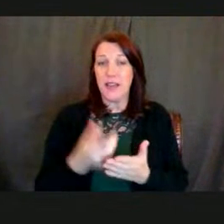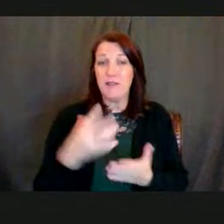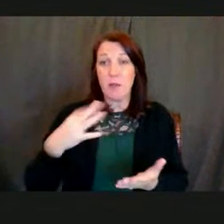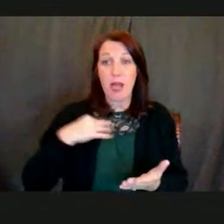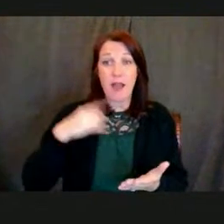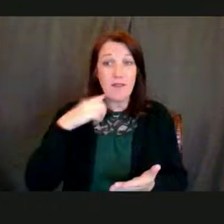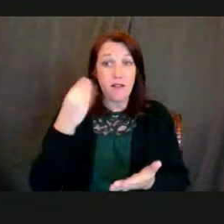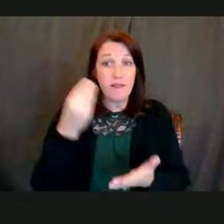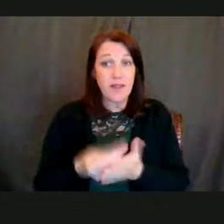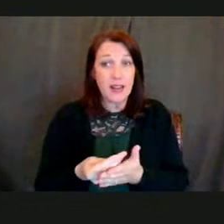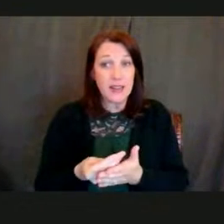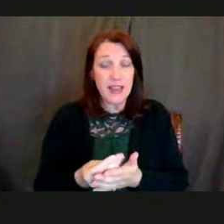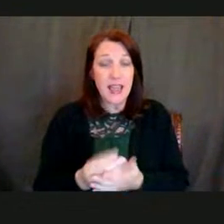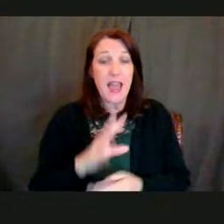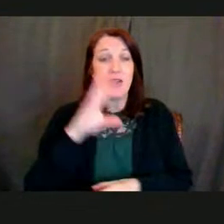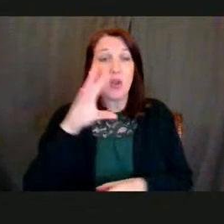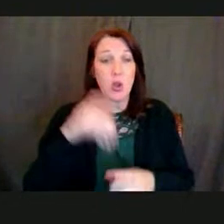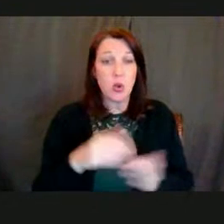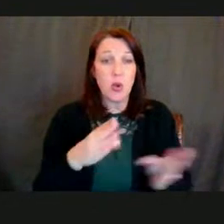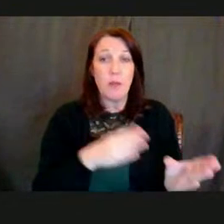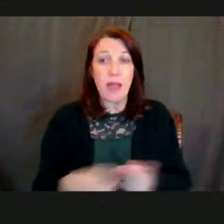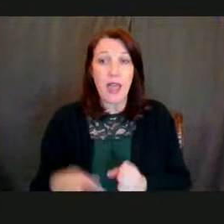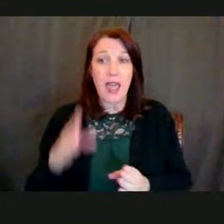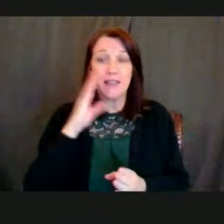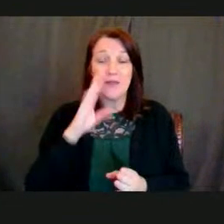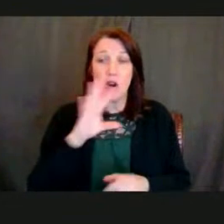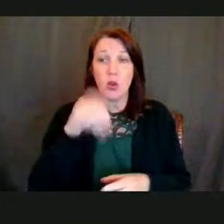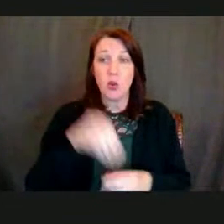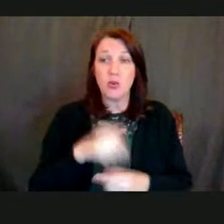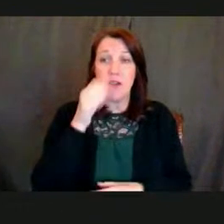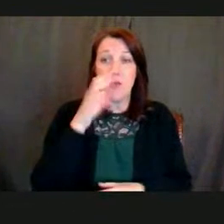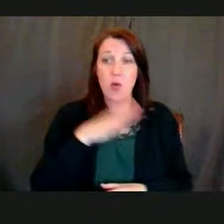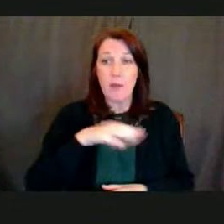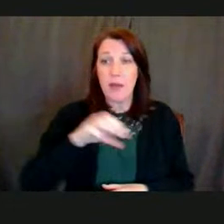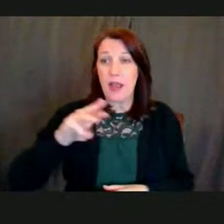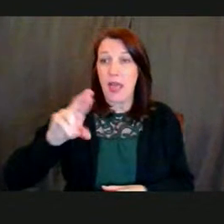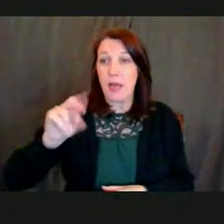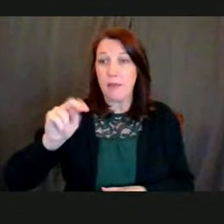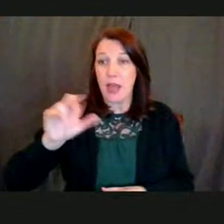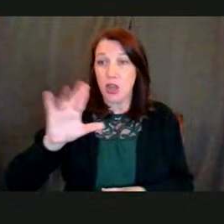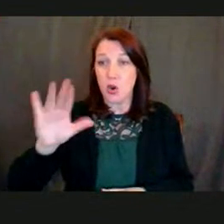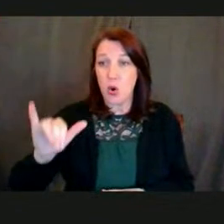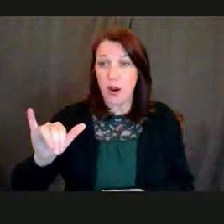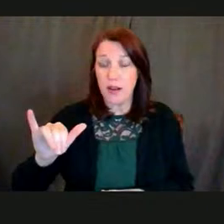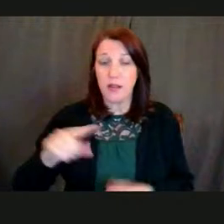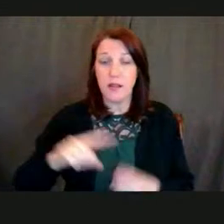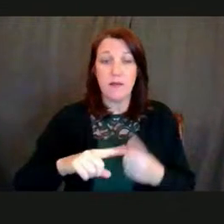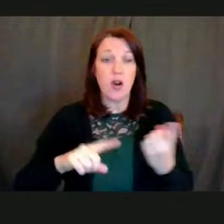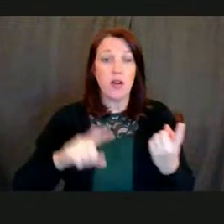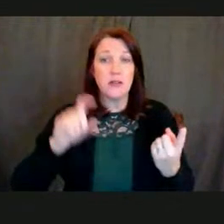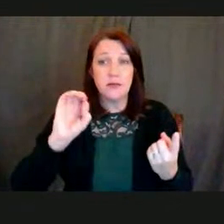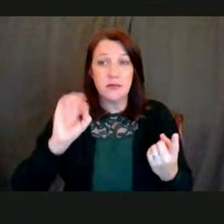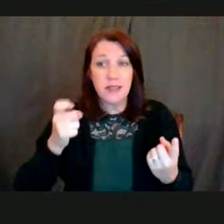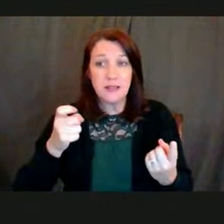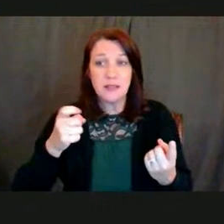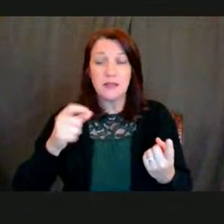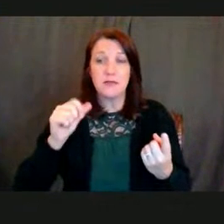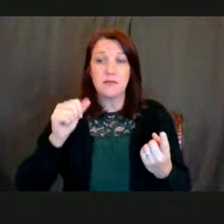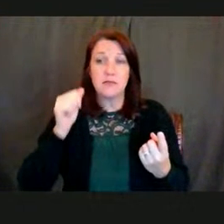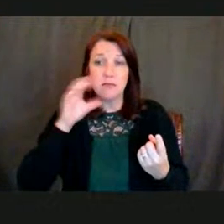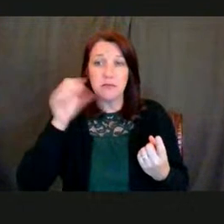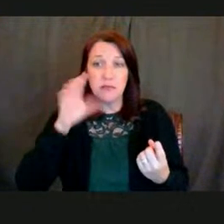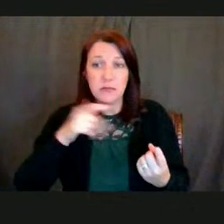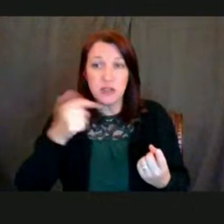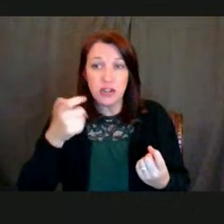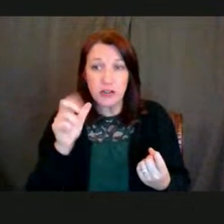include plans for inclusion of women and minorities and plans for analyses by sex or gender, race and ethnicity for NIH-defined